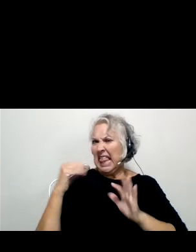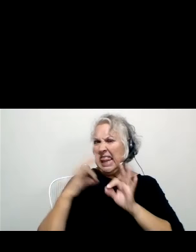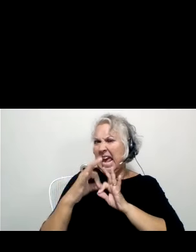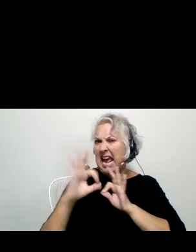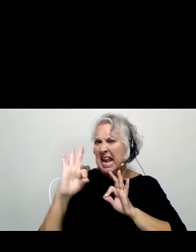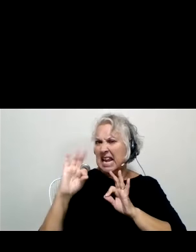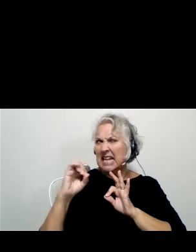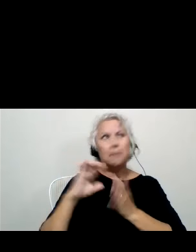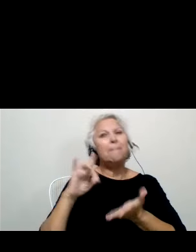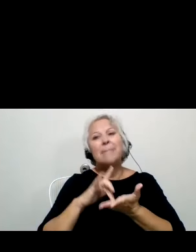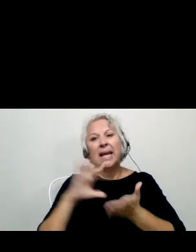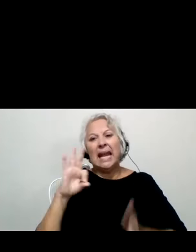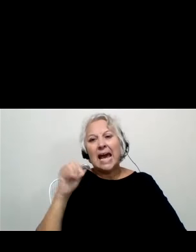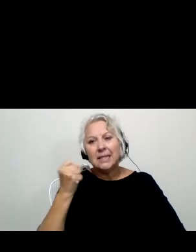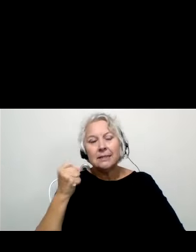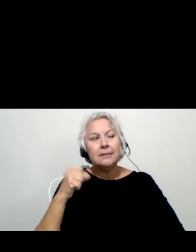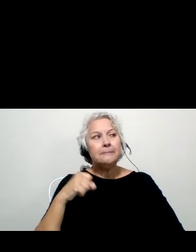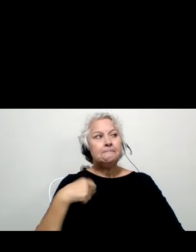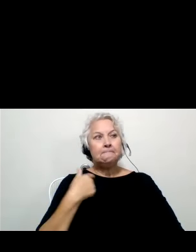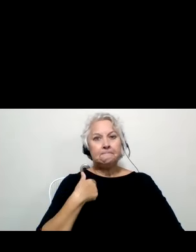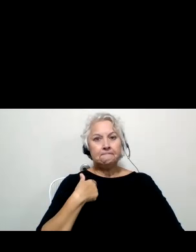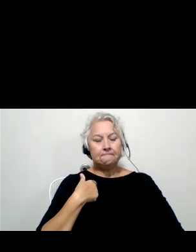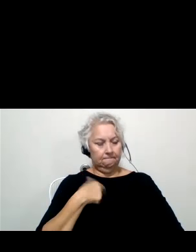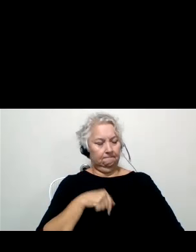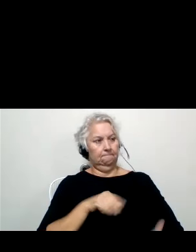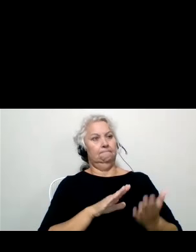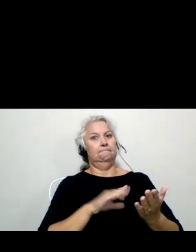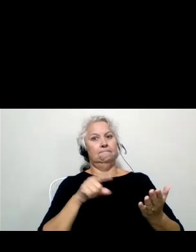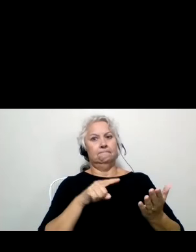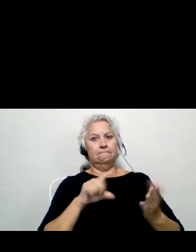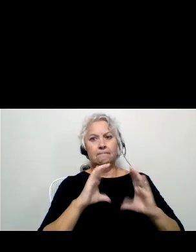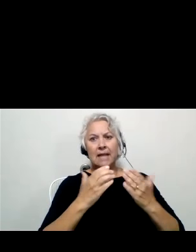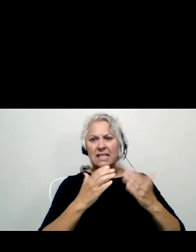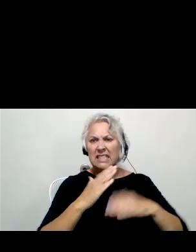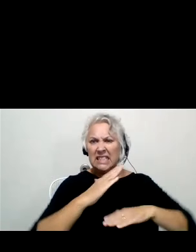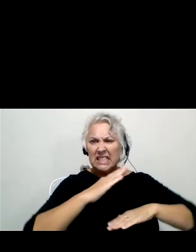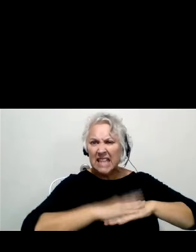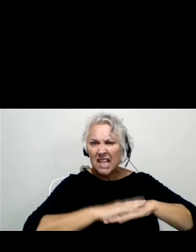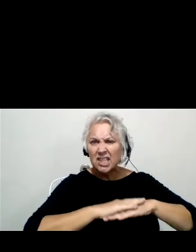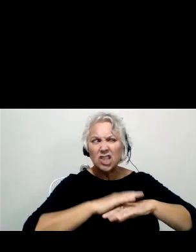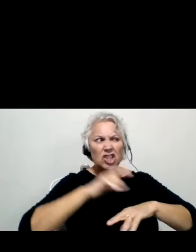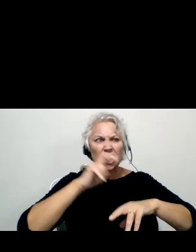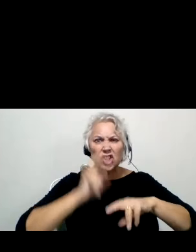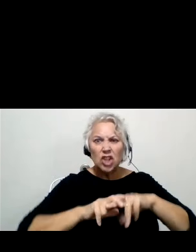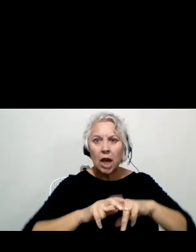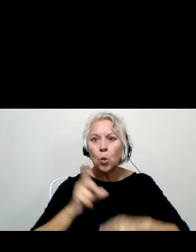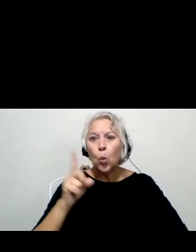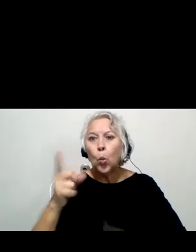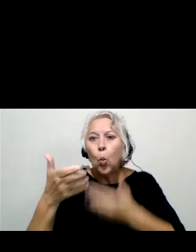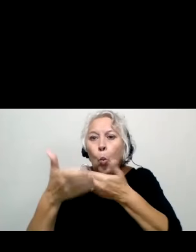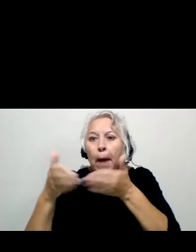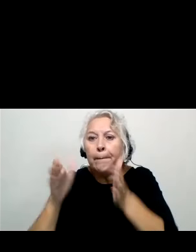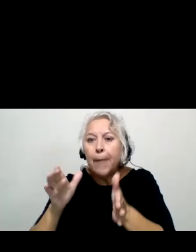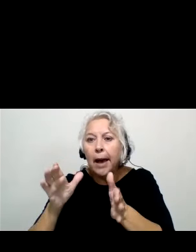or mid 90s, I encountered a classroom with desks and chairs and 1 box of